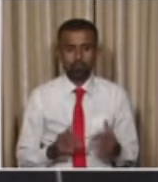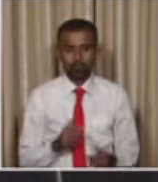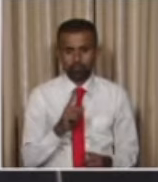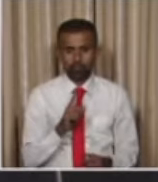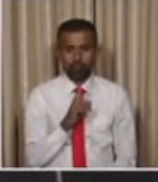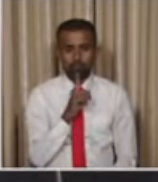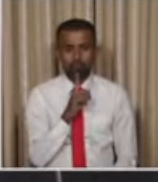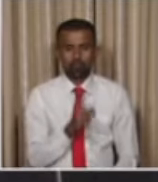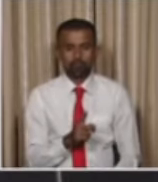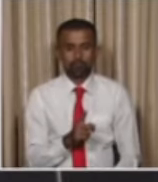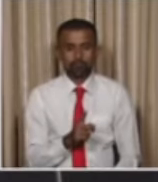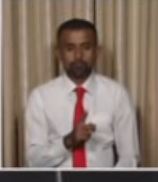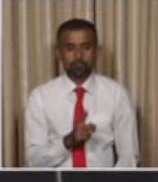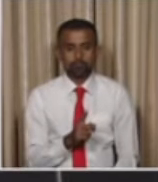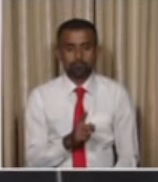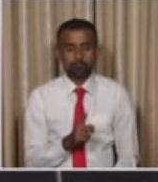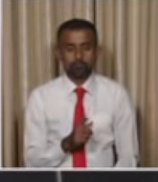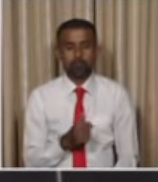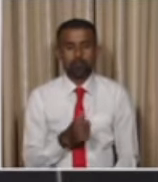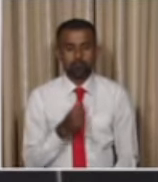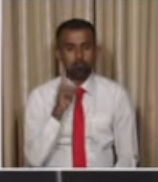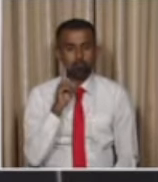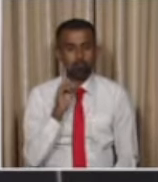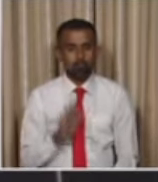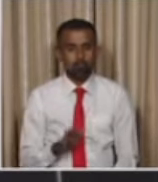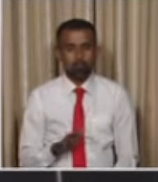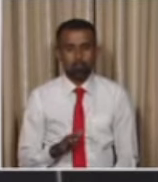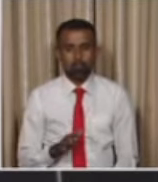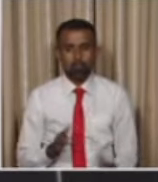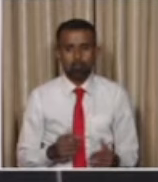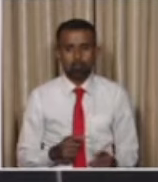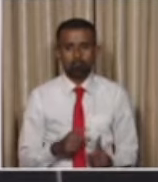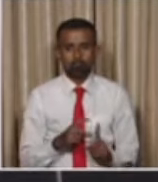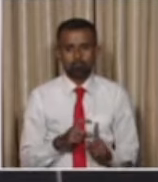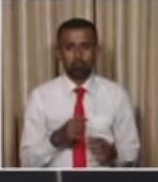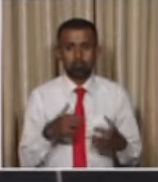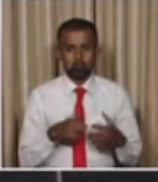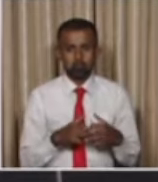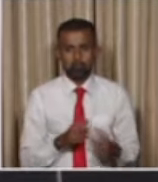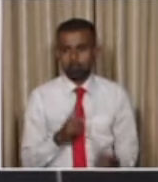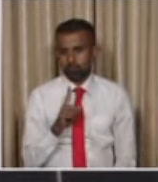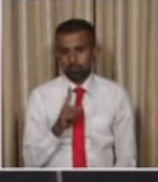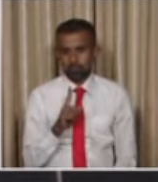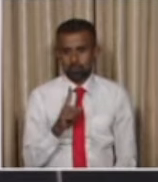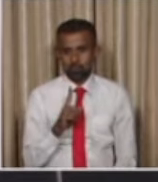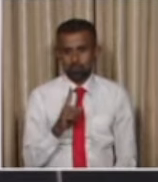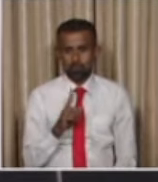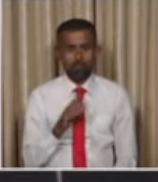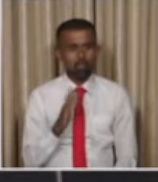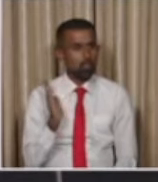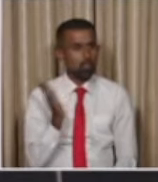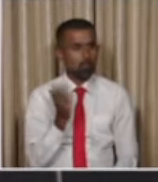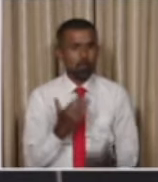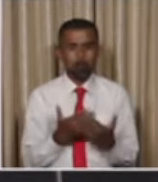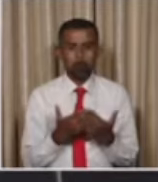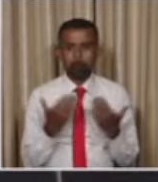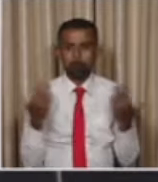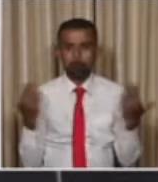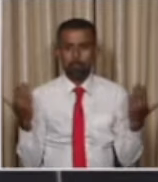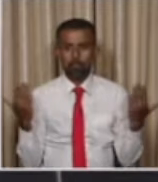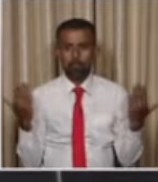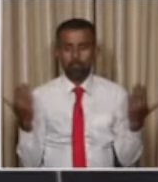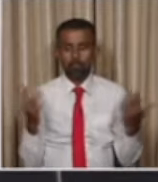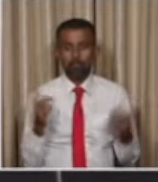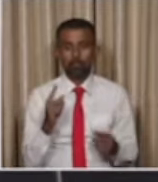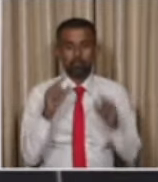serious fiasco that has developed, and we can see it appearing in every paper's headlines for the last 2-3